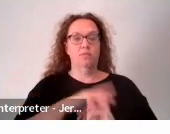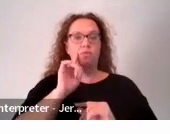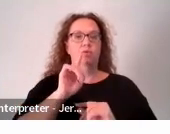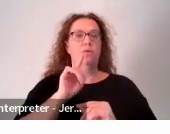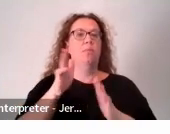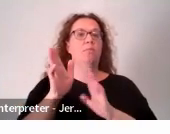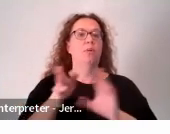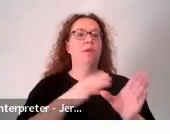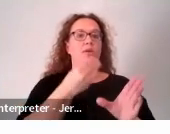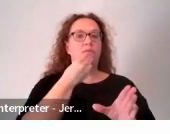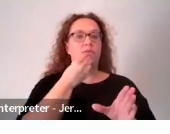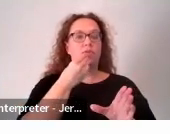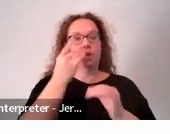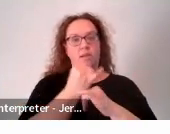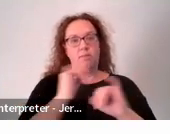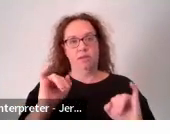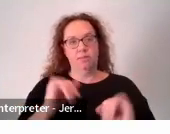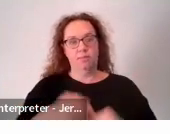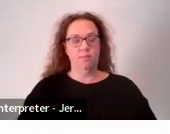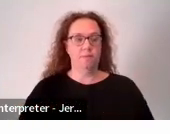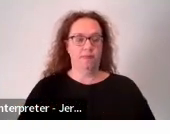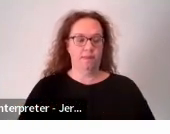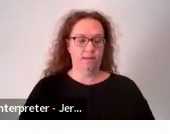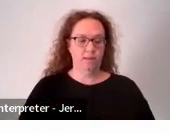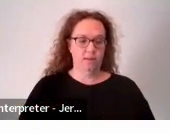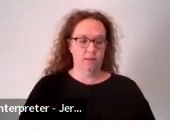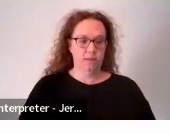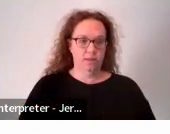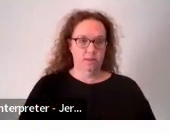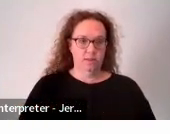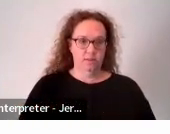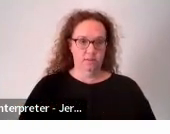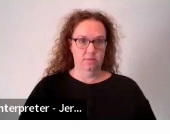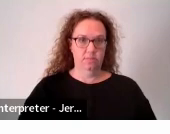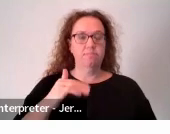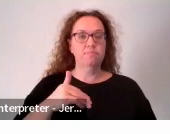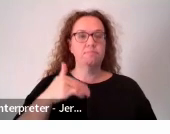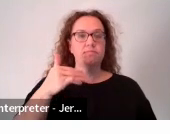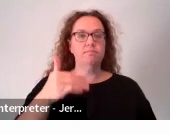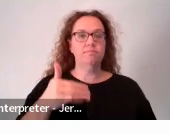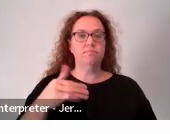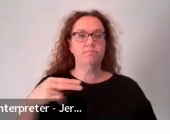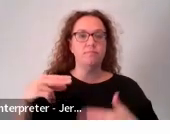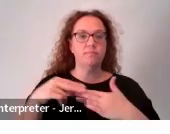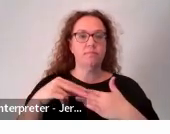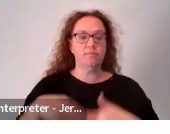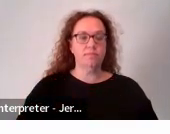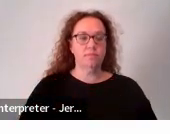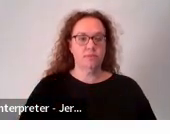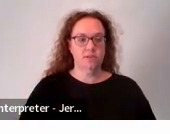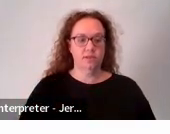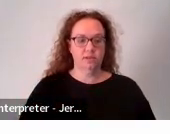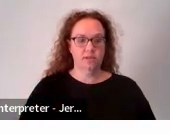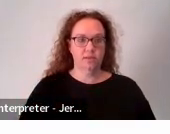to prepare meals independently. And go ahead to move to the next